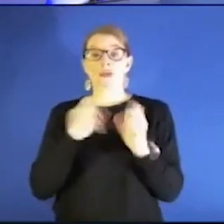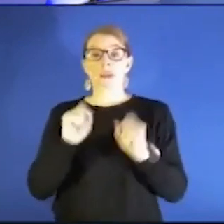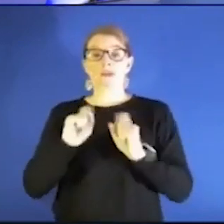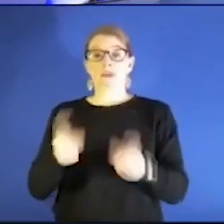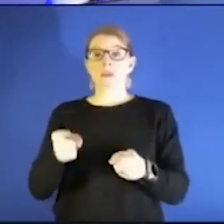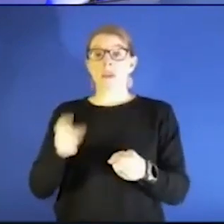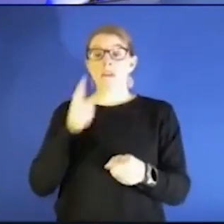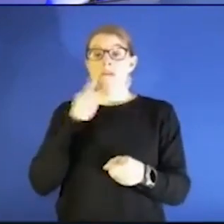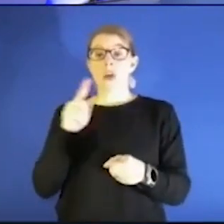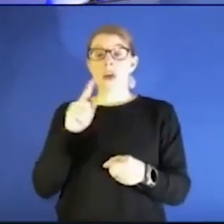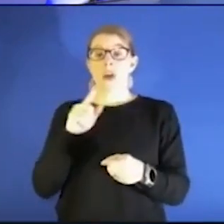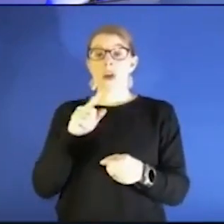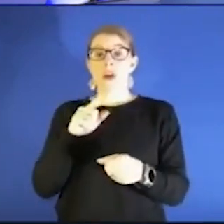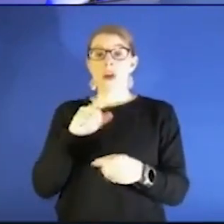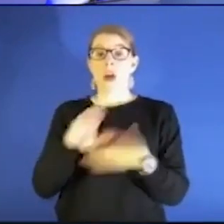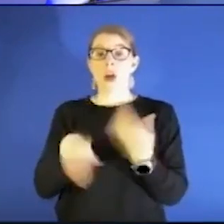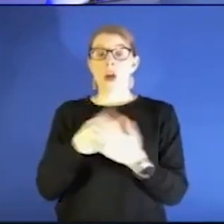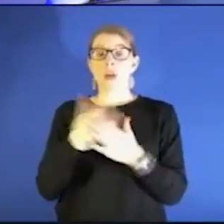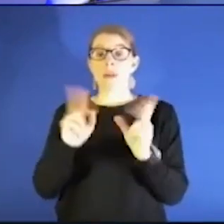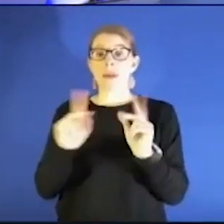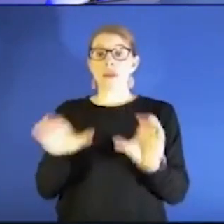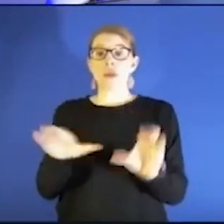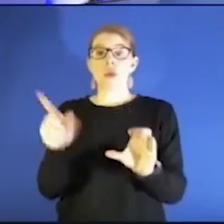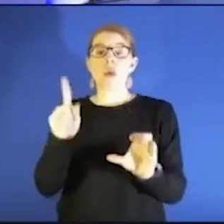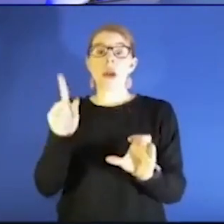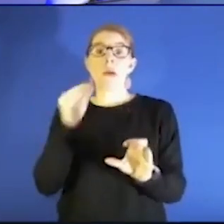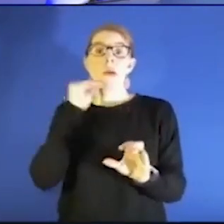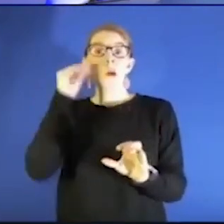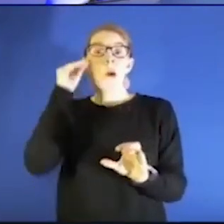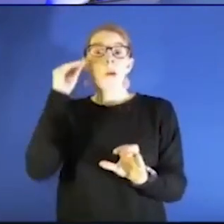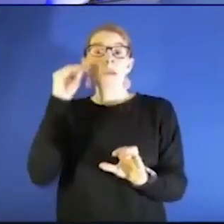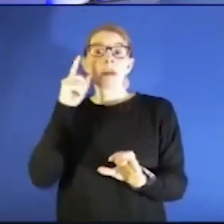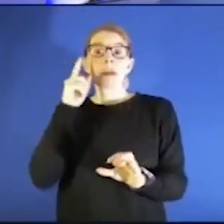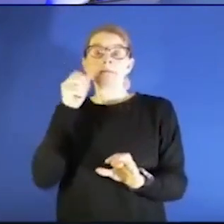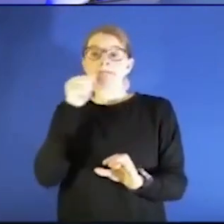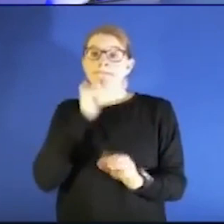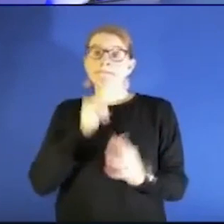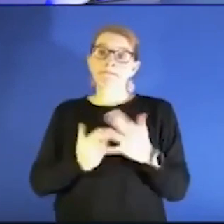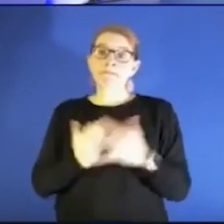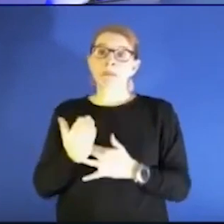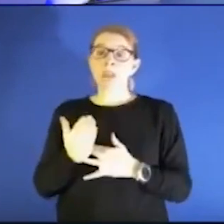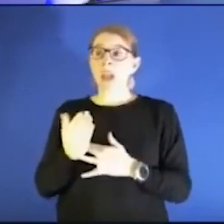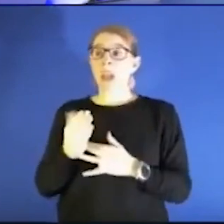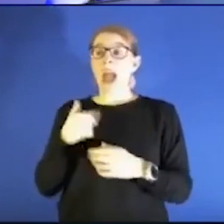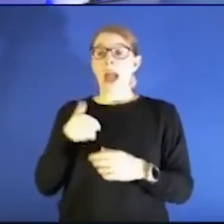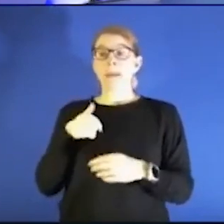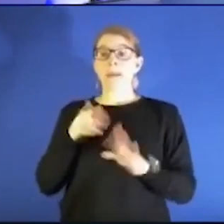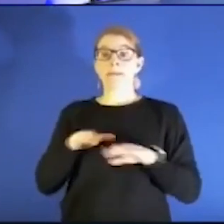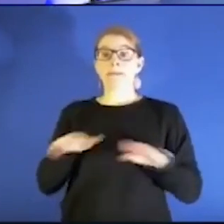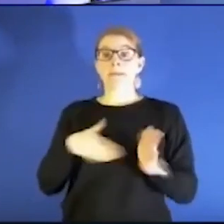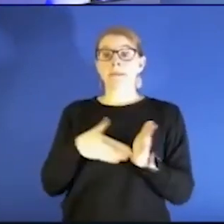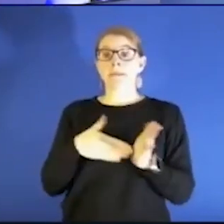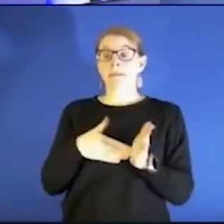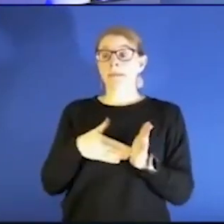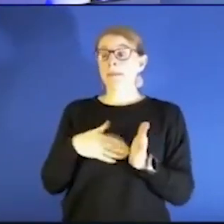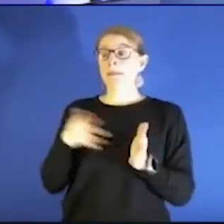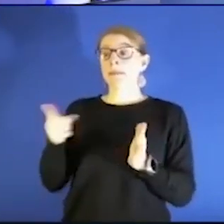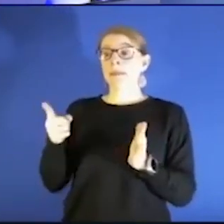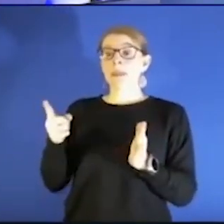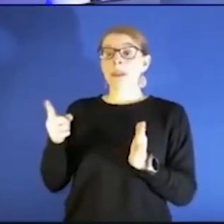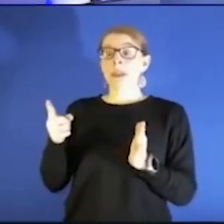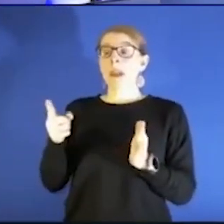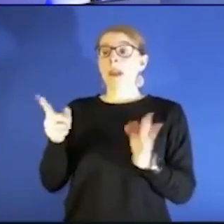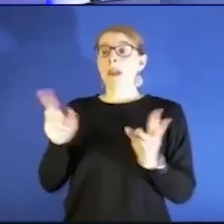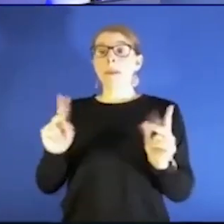at home to get through COVID? I'm a pediatrician, and I hear local community members that wonder why doctors are not telling people how to just survive this at